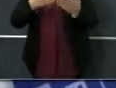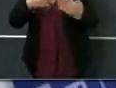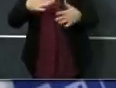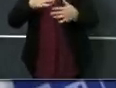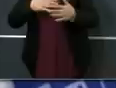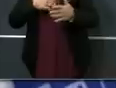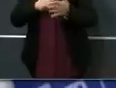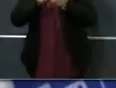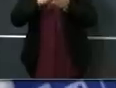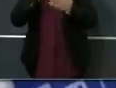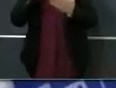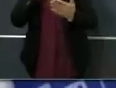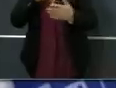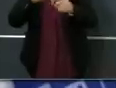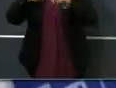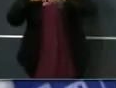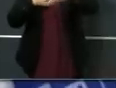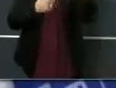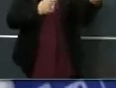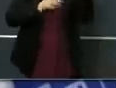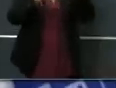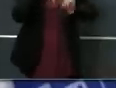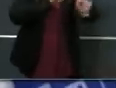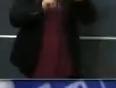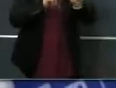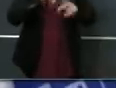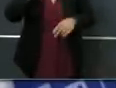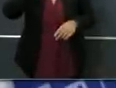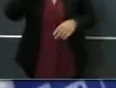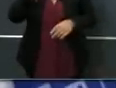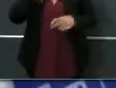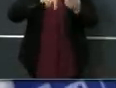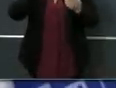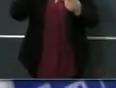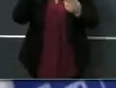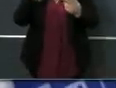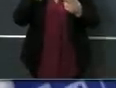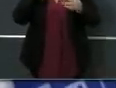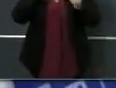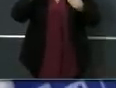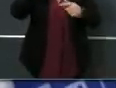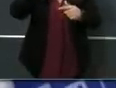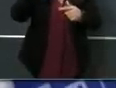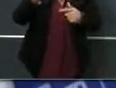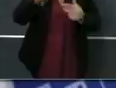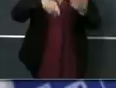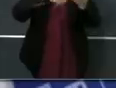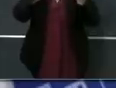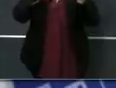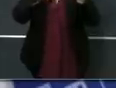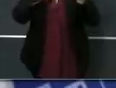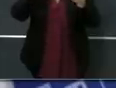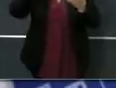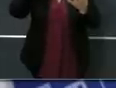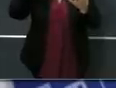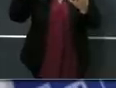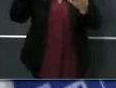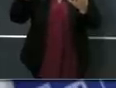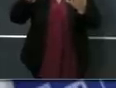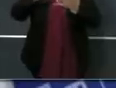from folks like Jack Dorsey, Ann and John Doerr, Chan Zuckerberg Initiative, Aaron Levy, Signe Ostby, and Scott